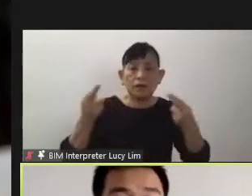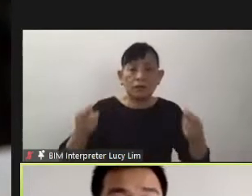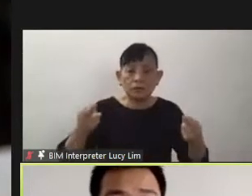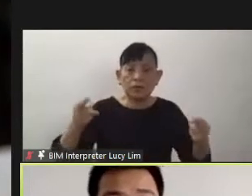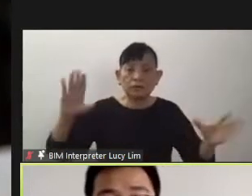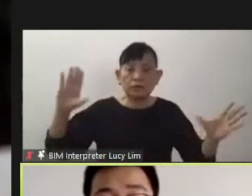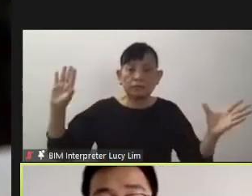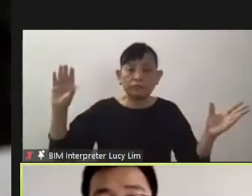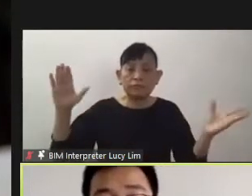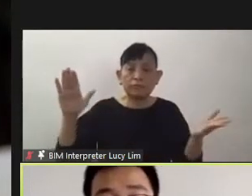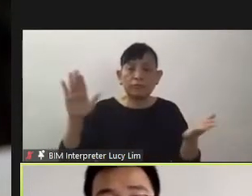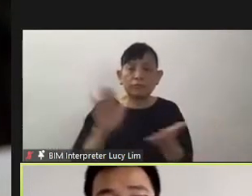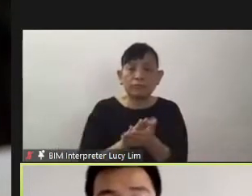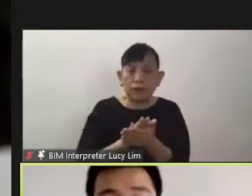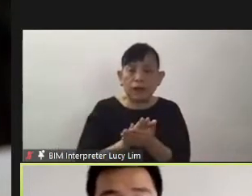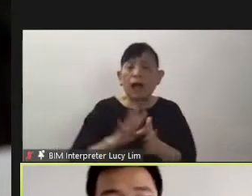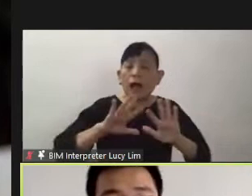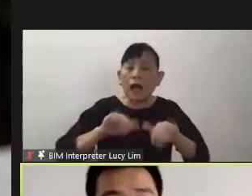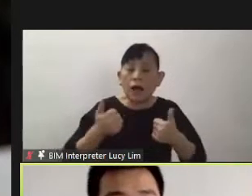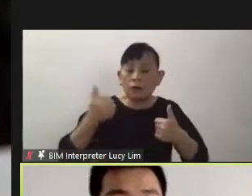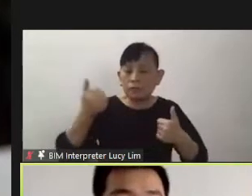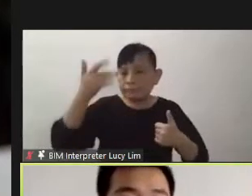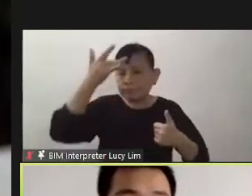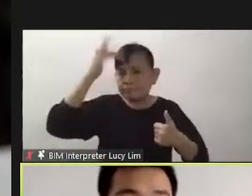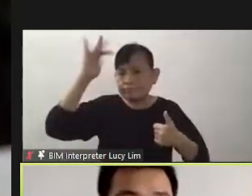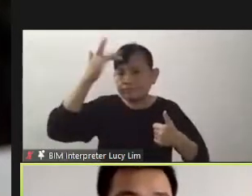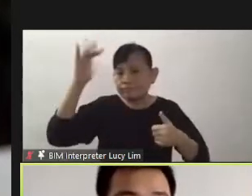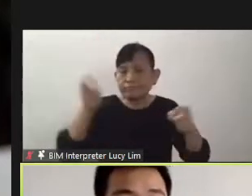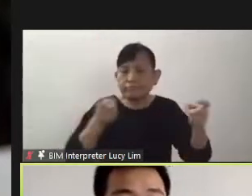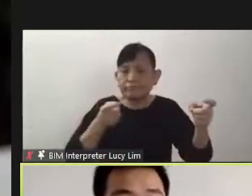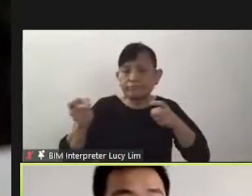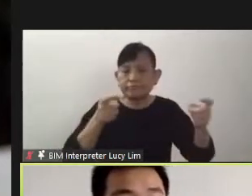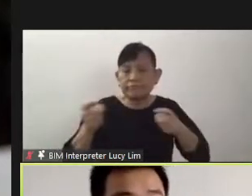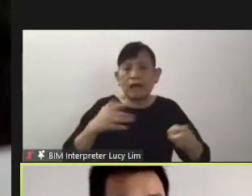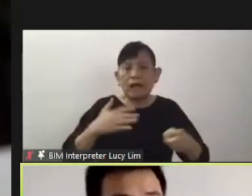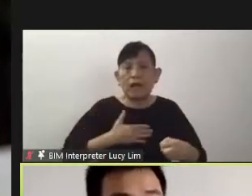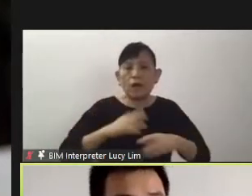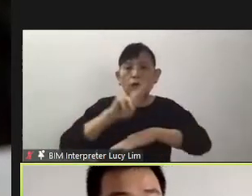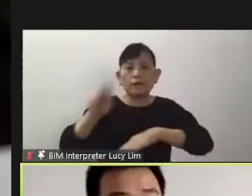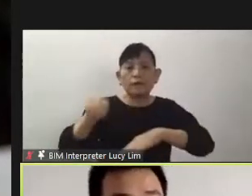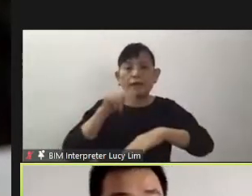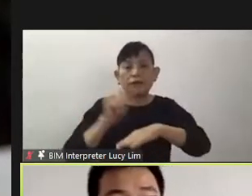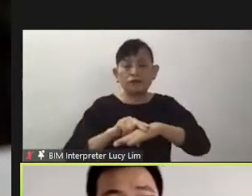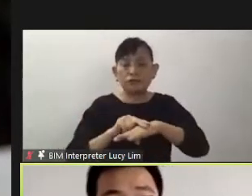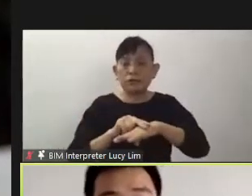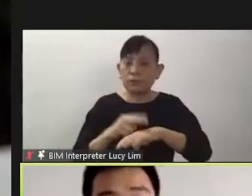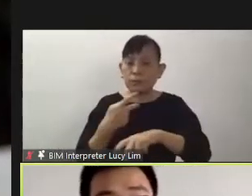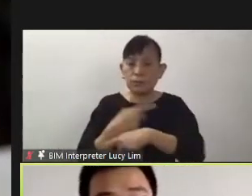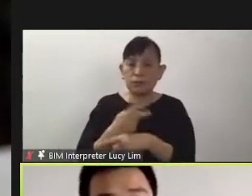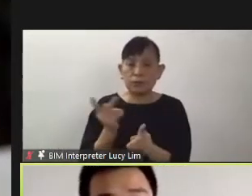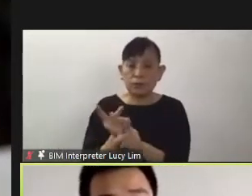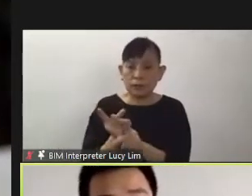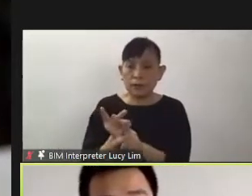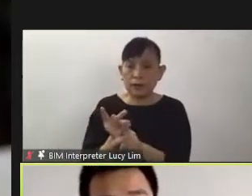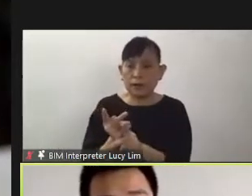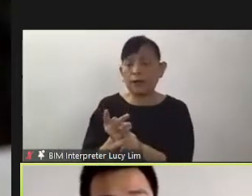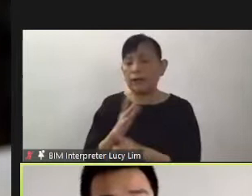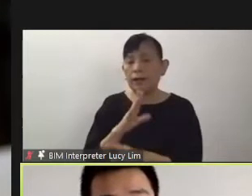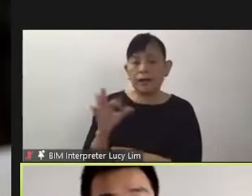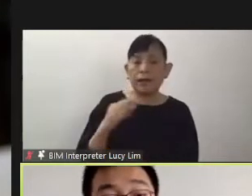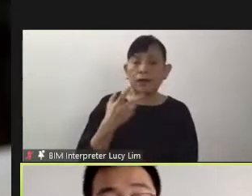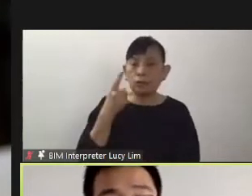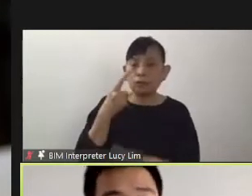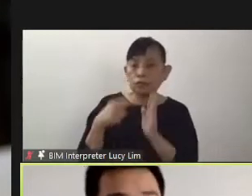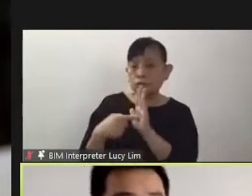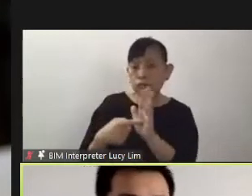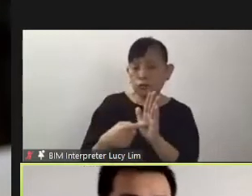need to be smart how to manage our current natural resources. So there are two key points I would like to highlight is